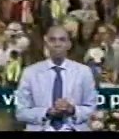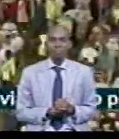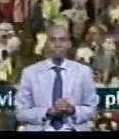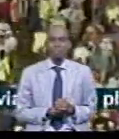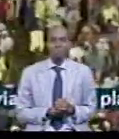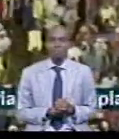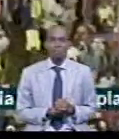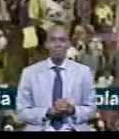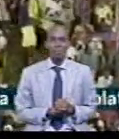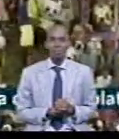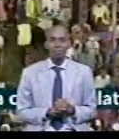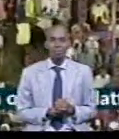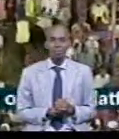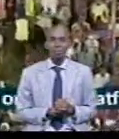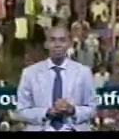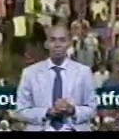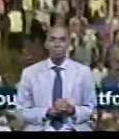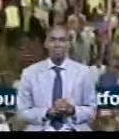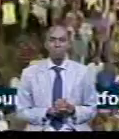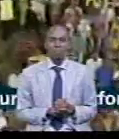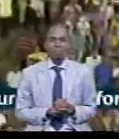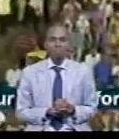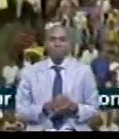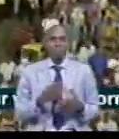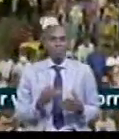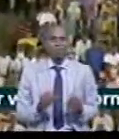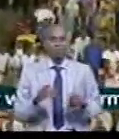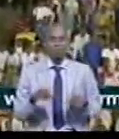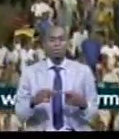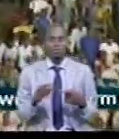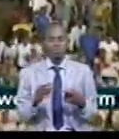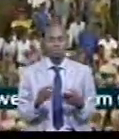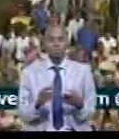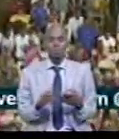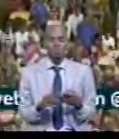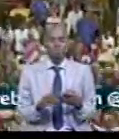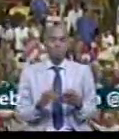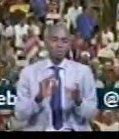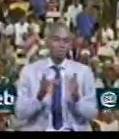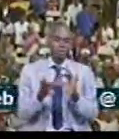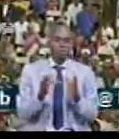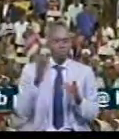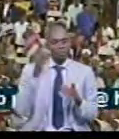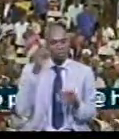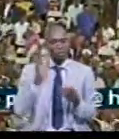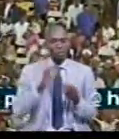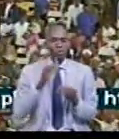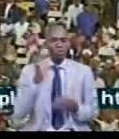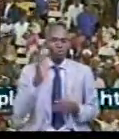Okay, sir. Now we want to take testimonies from online, please.